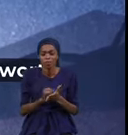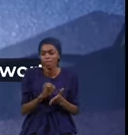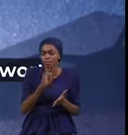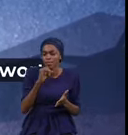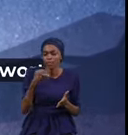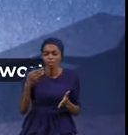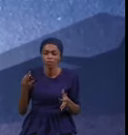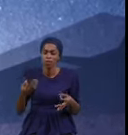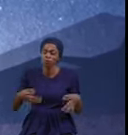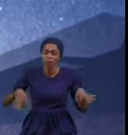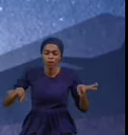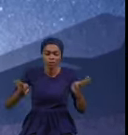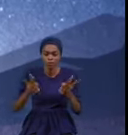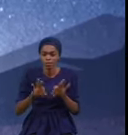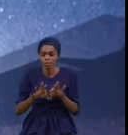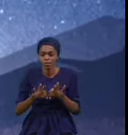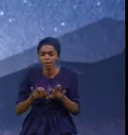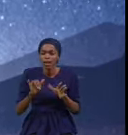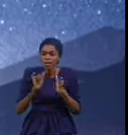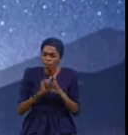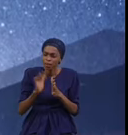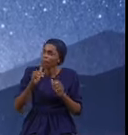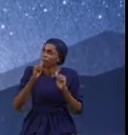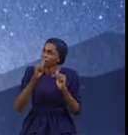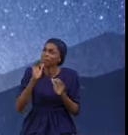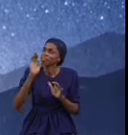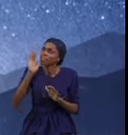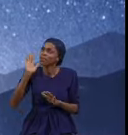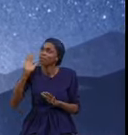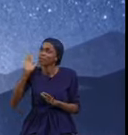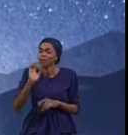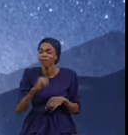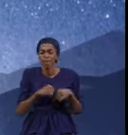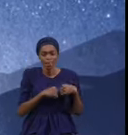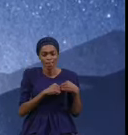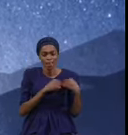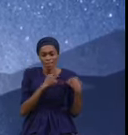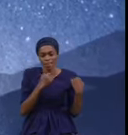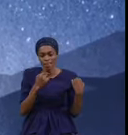something that's worth, that will bless your